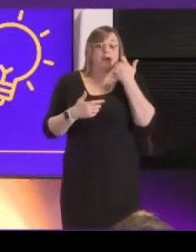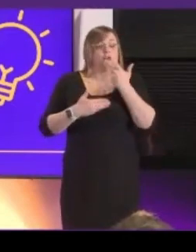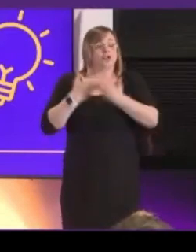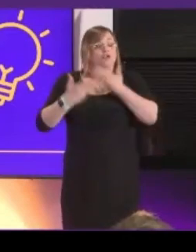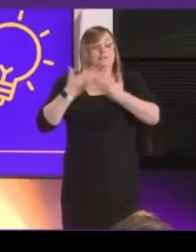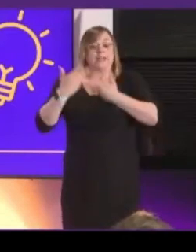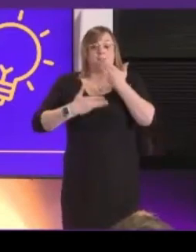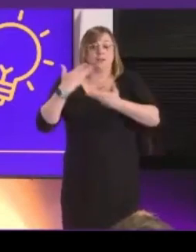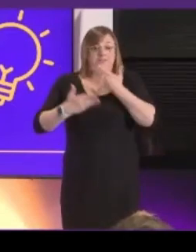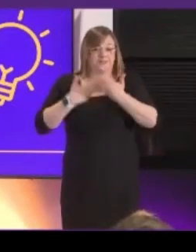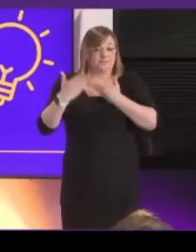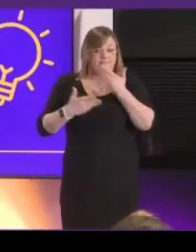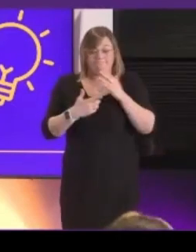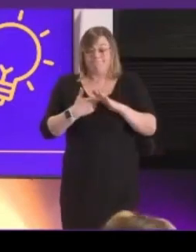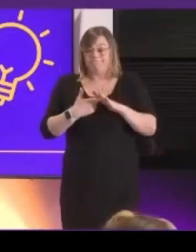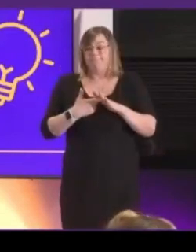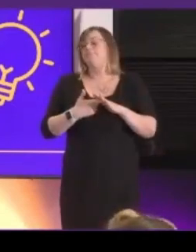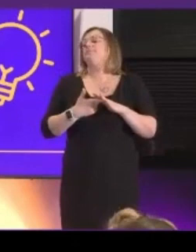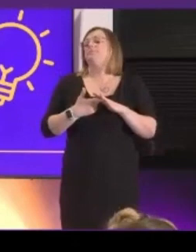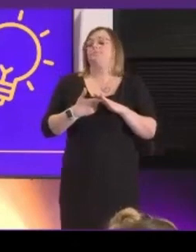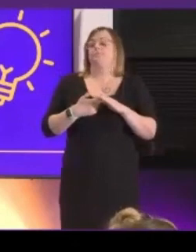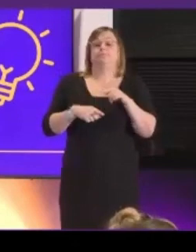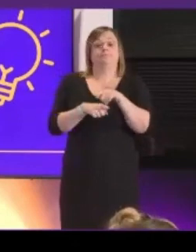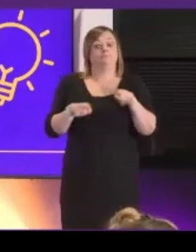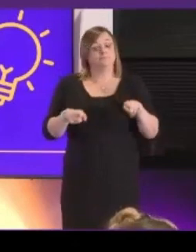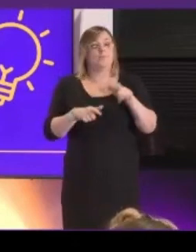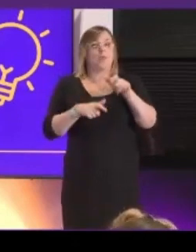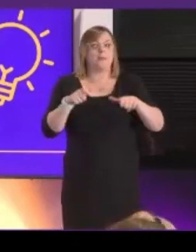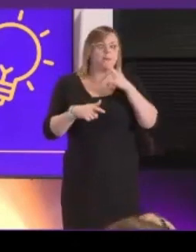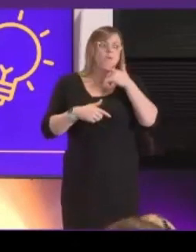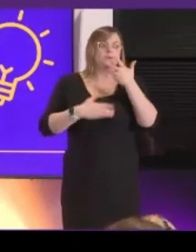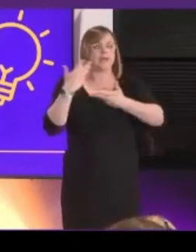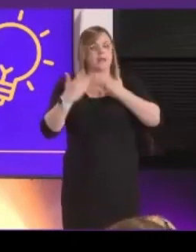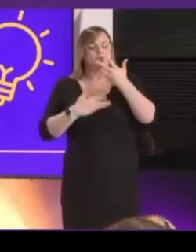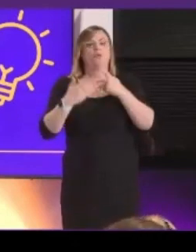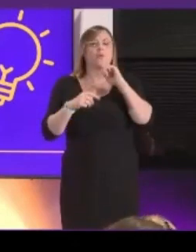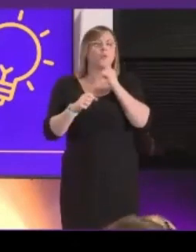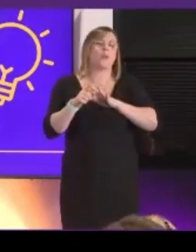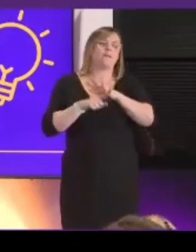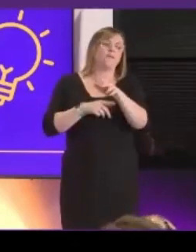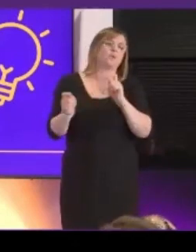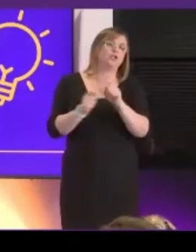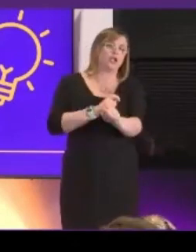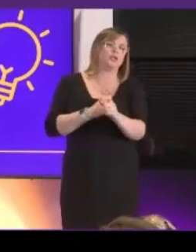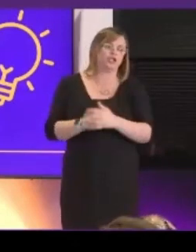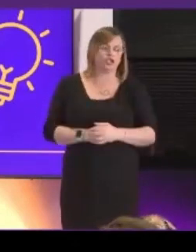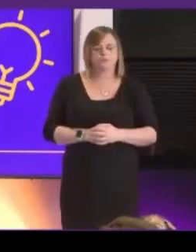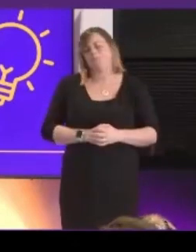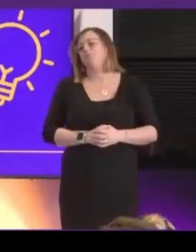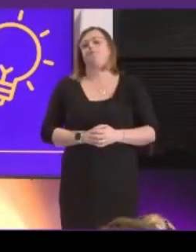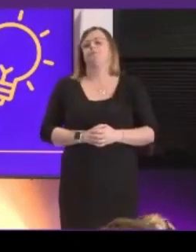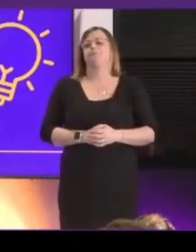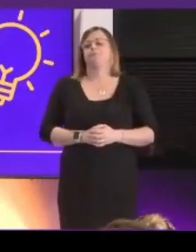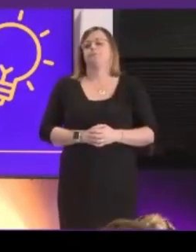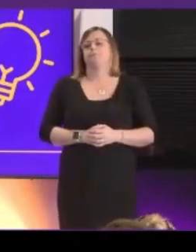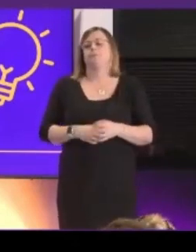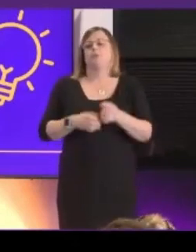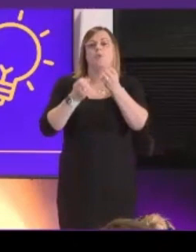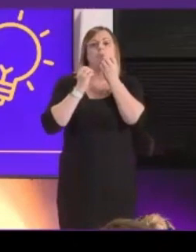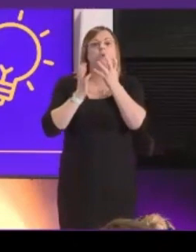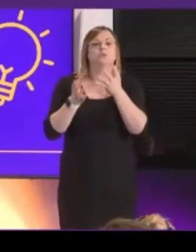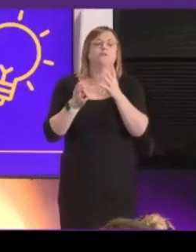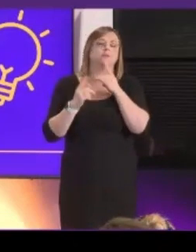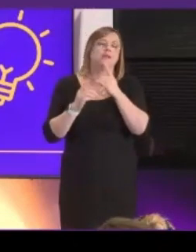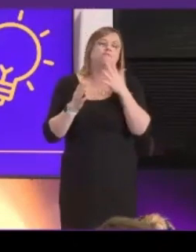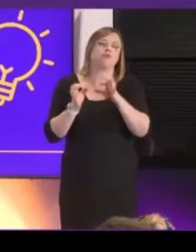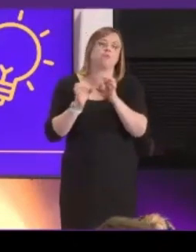organisation. For it will be the storytellers, it will be them who will change the world. And, you know, the wonderful saying from Brené